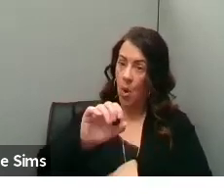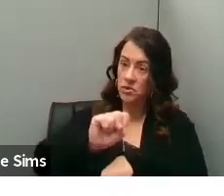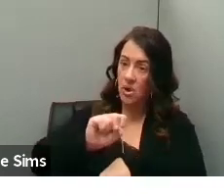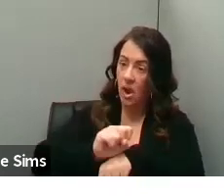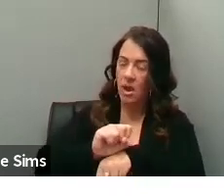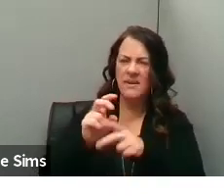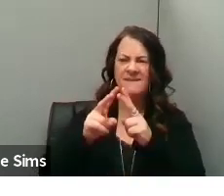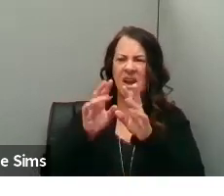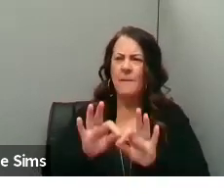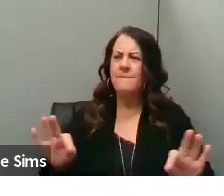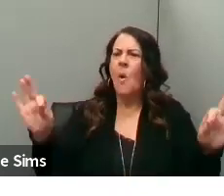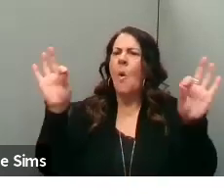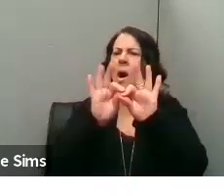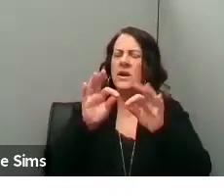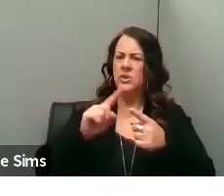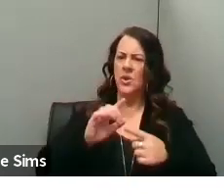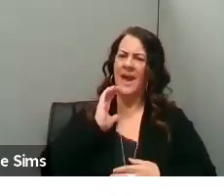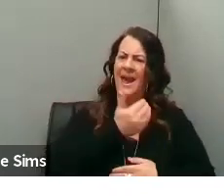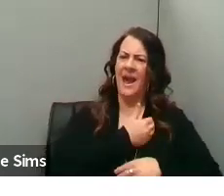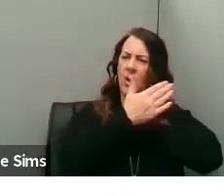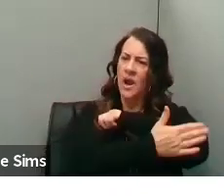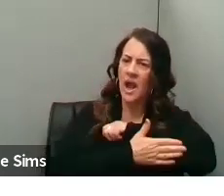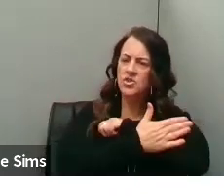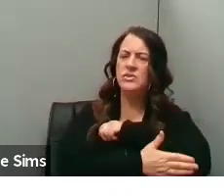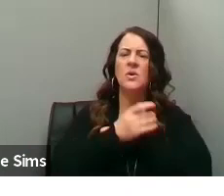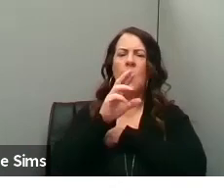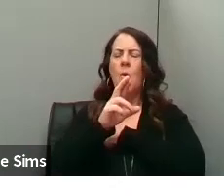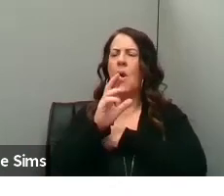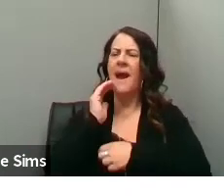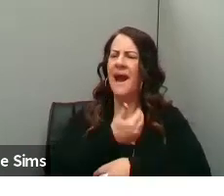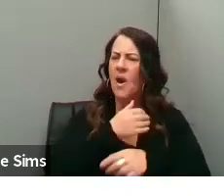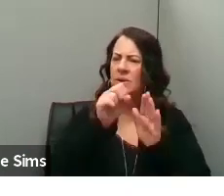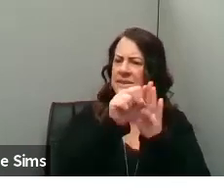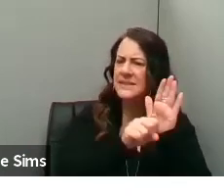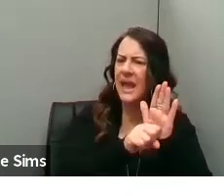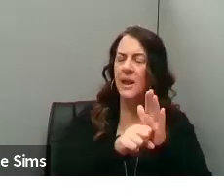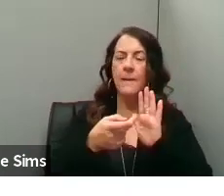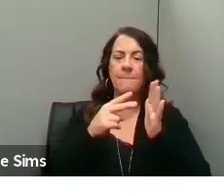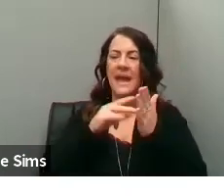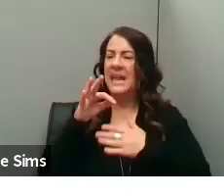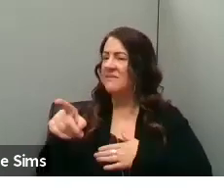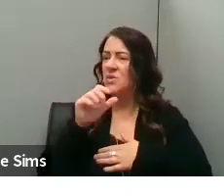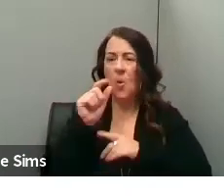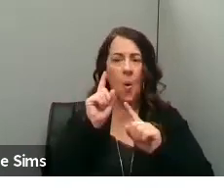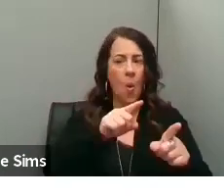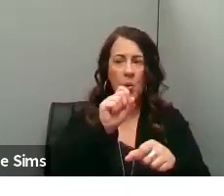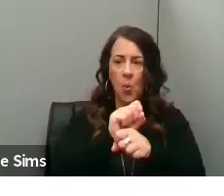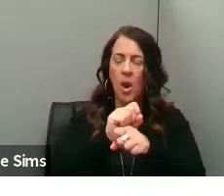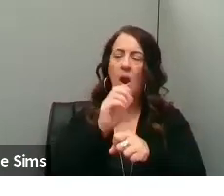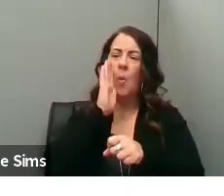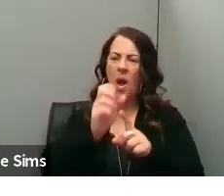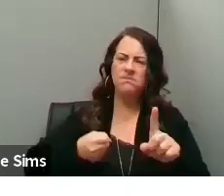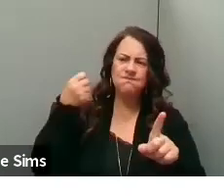our country and to our state that if they did not go to work, it would have a negative effect on the security,